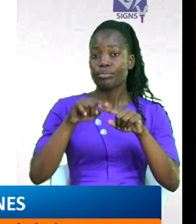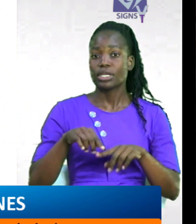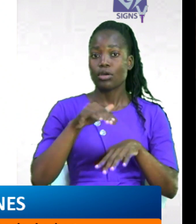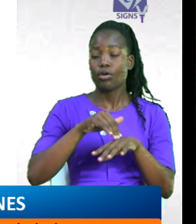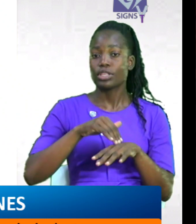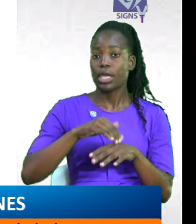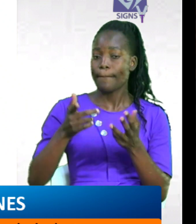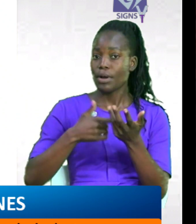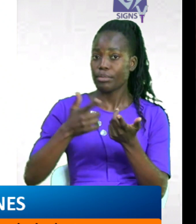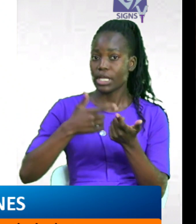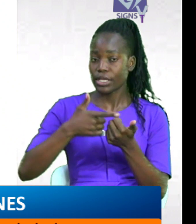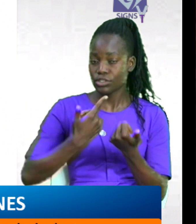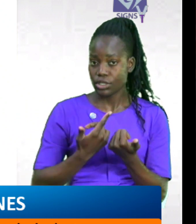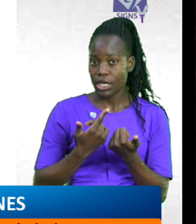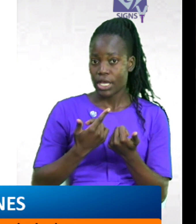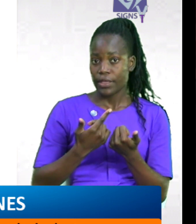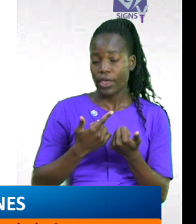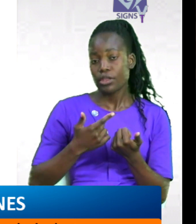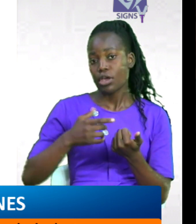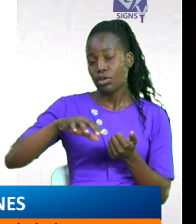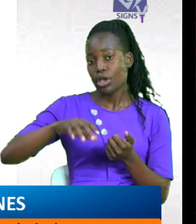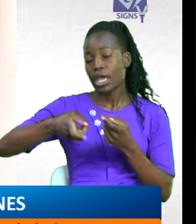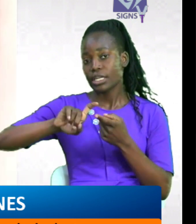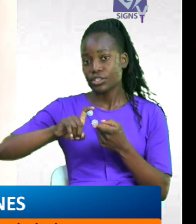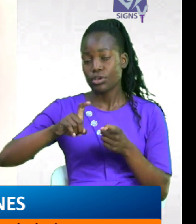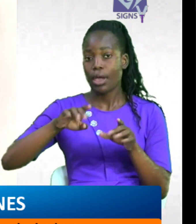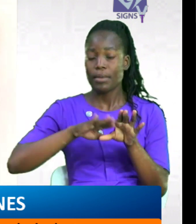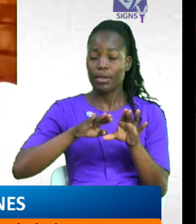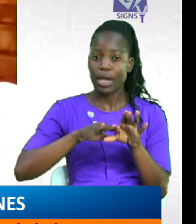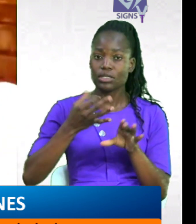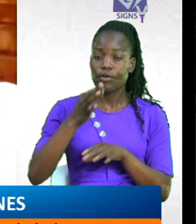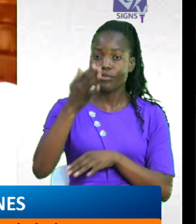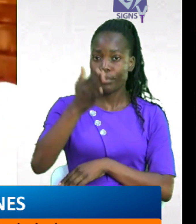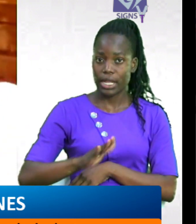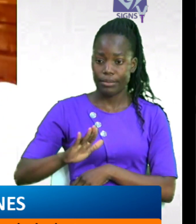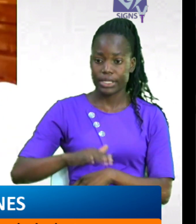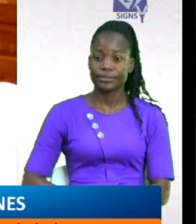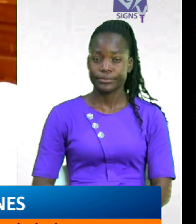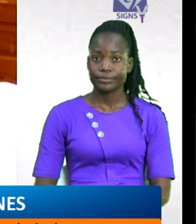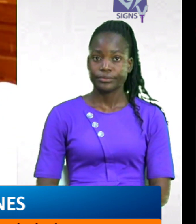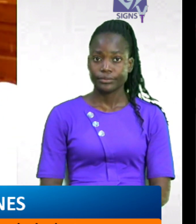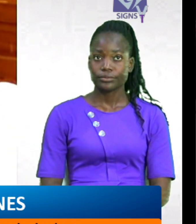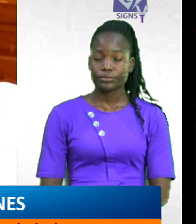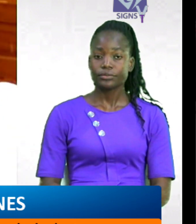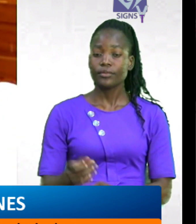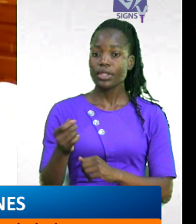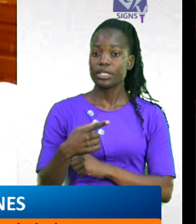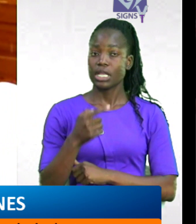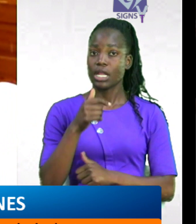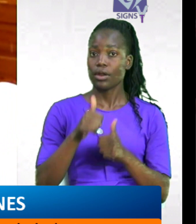the overpopulated constituencies based on the population quota through the creation of new constituencies or additional members of Parliament.